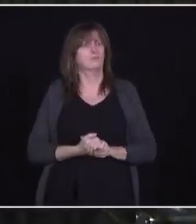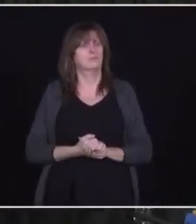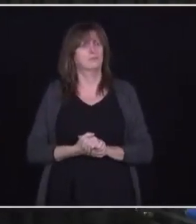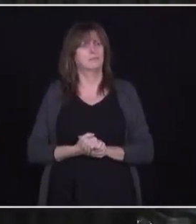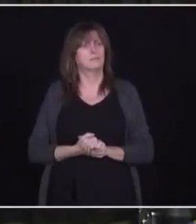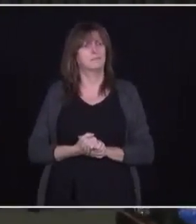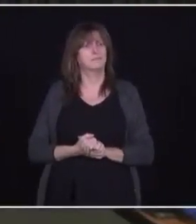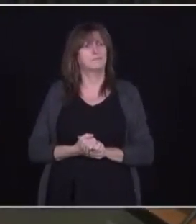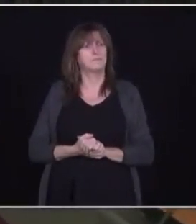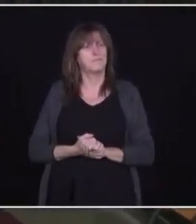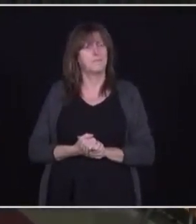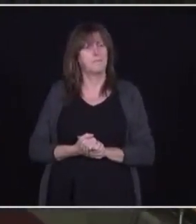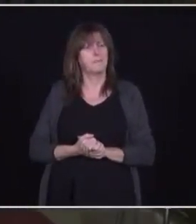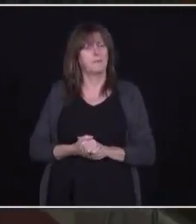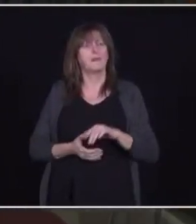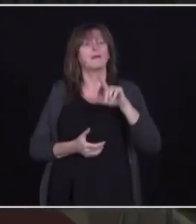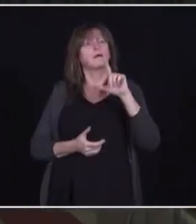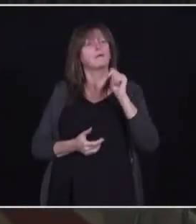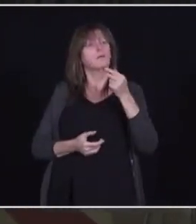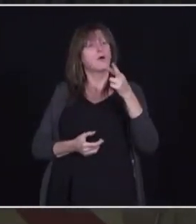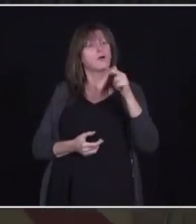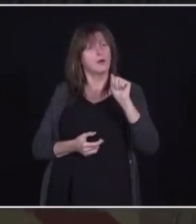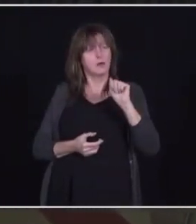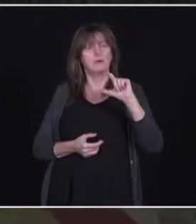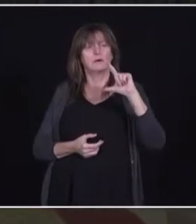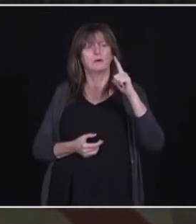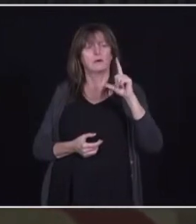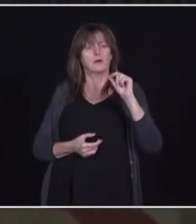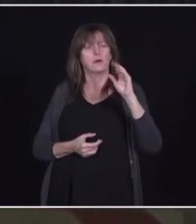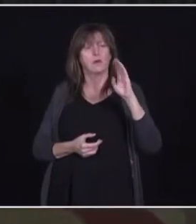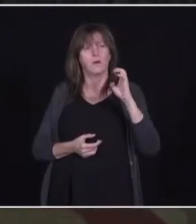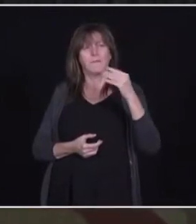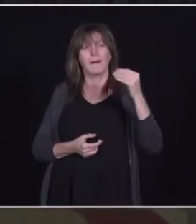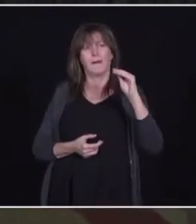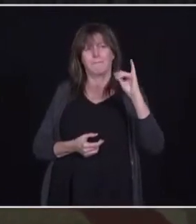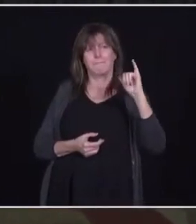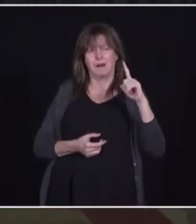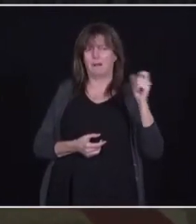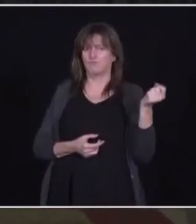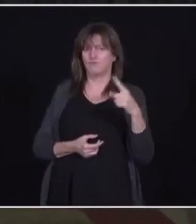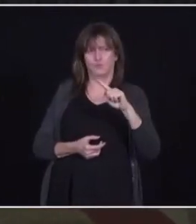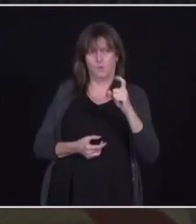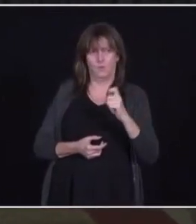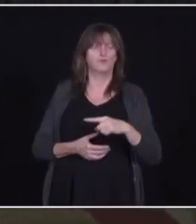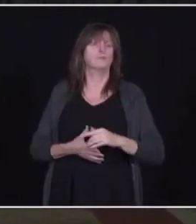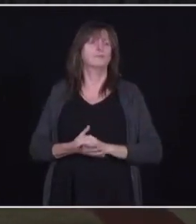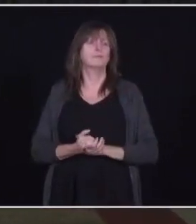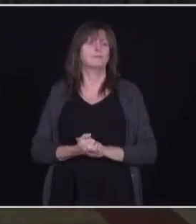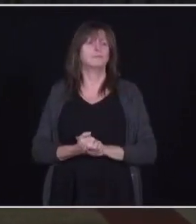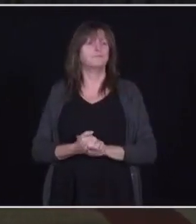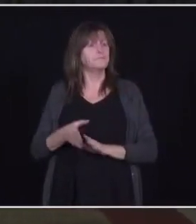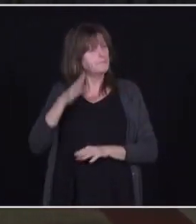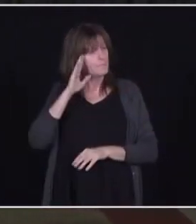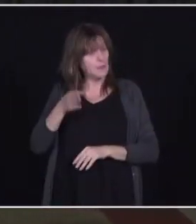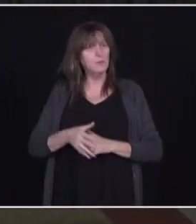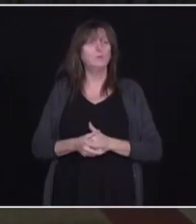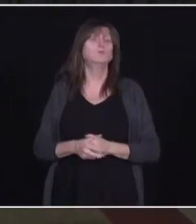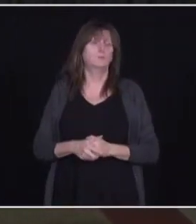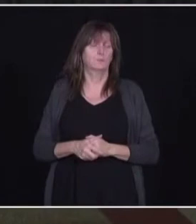with the Globe and Mail. Please go ahead. Hi, Laura. Hi, Premier and General Hillier. I'm hoping you can talk about